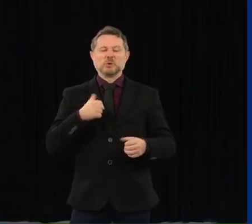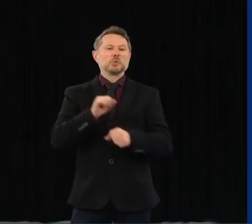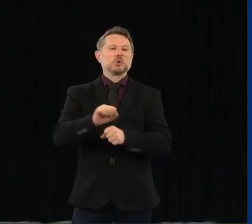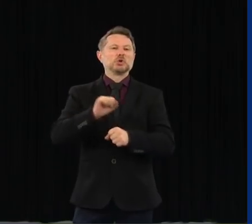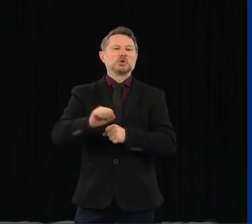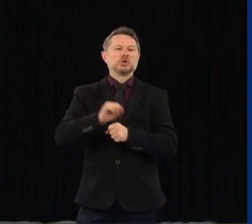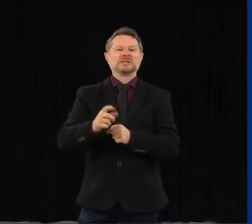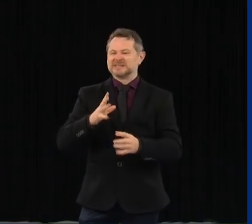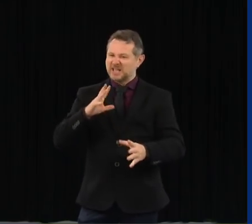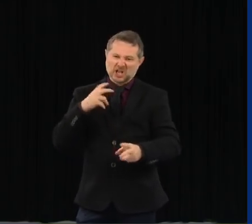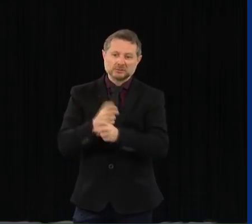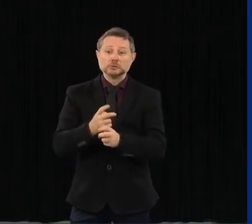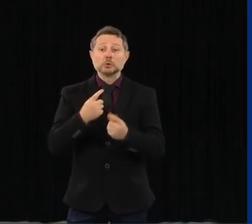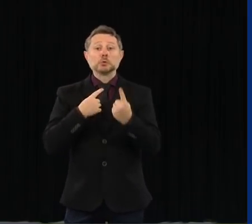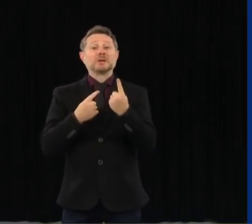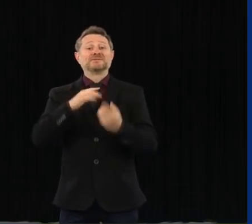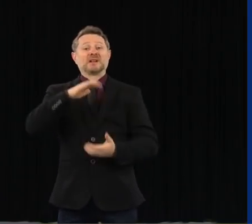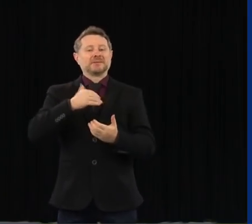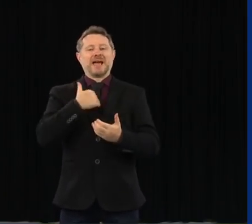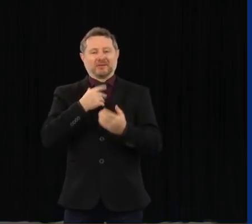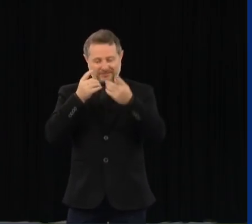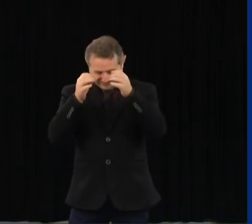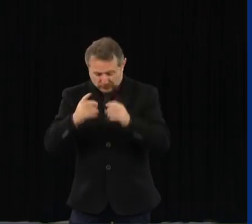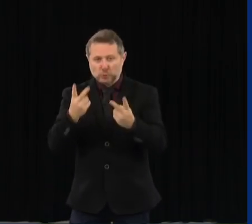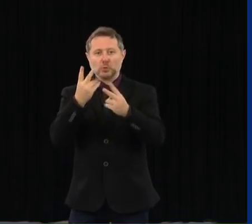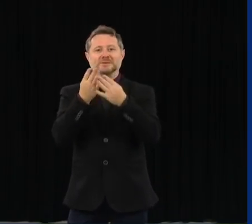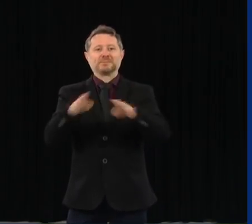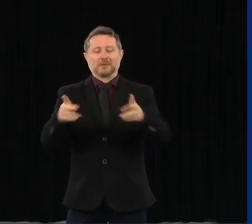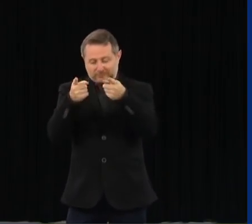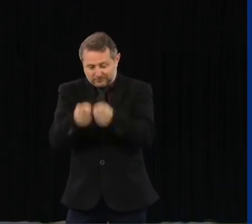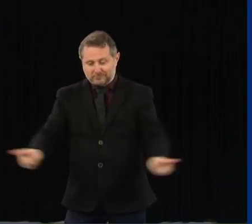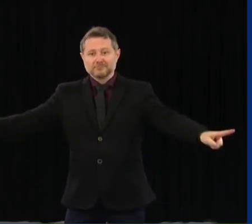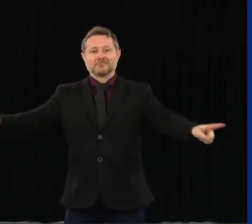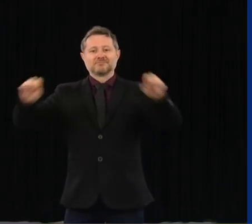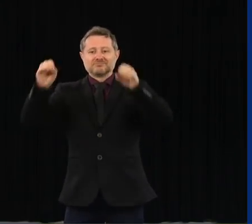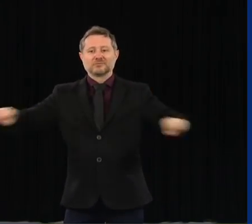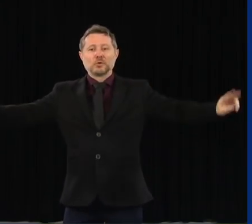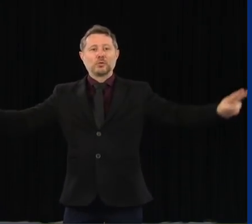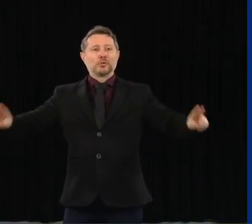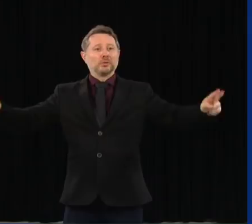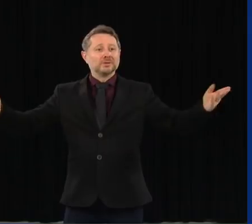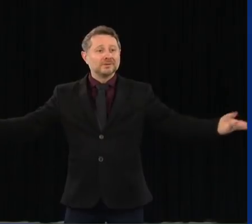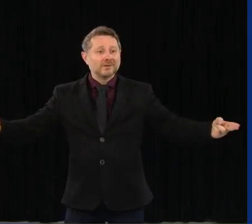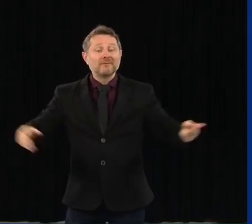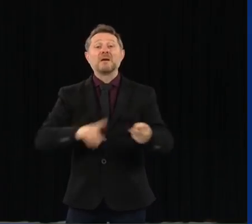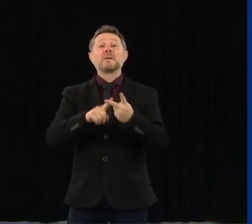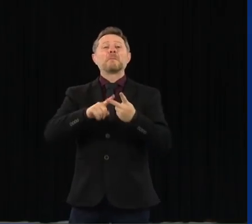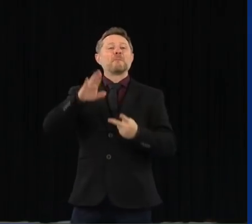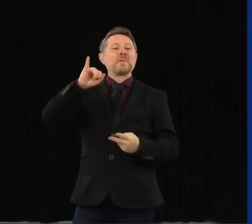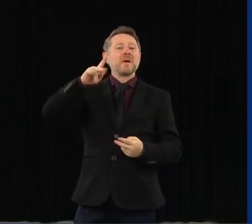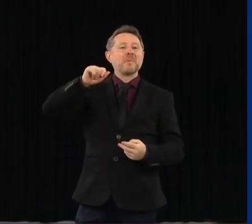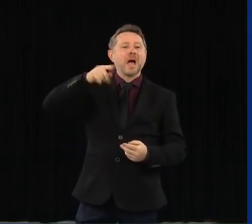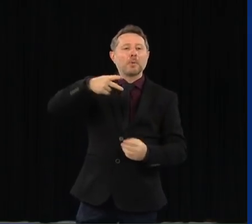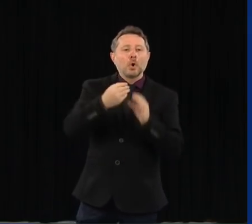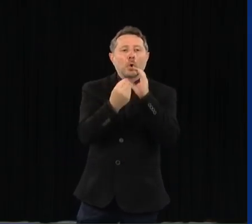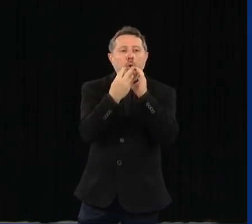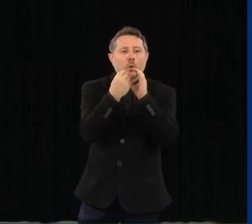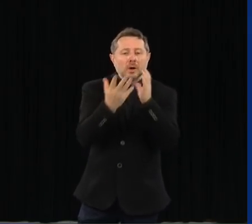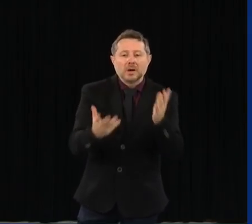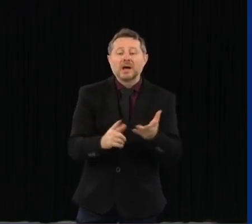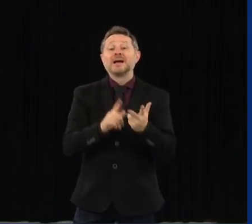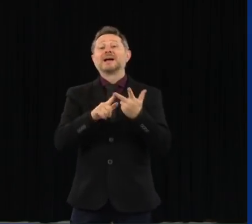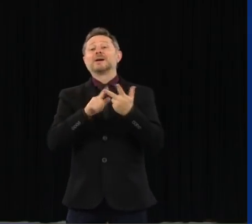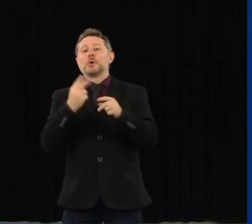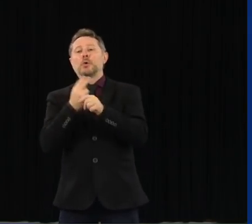splitting of ventilators, using BiPAP machines by this new protocol, using the anesthesia ventilators.